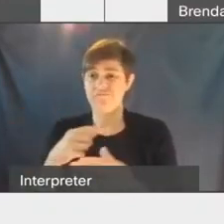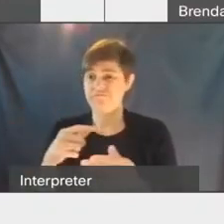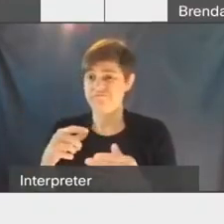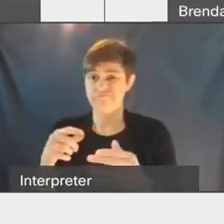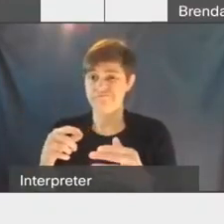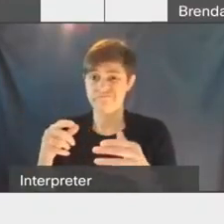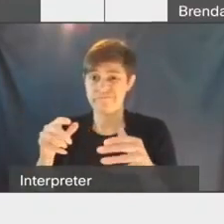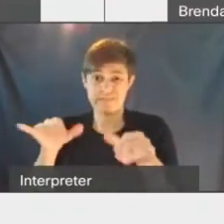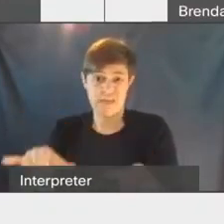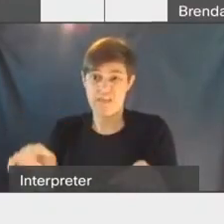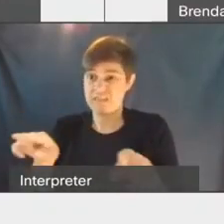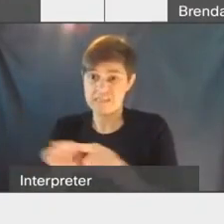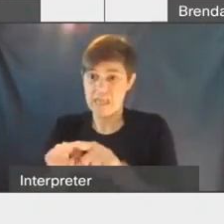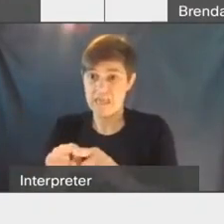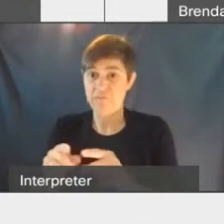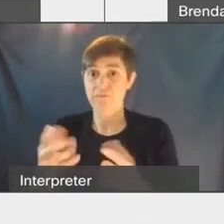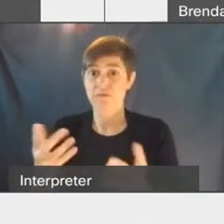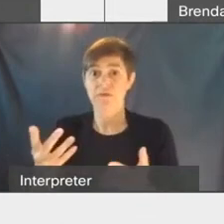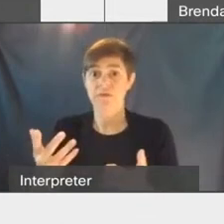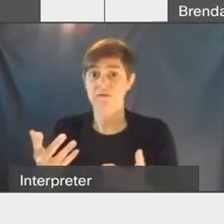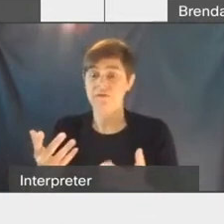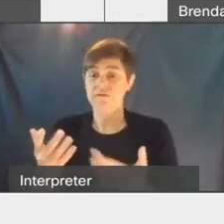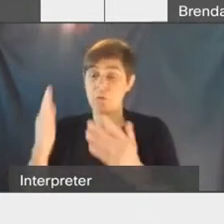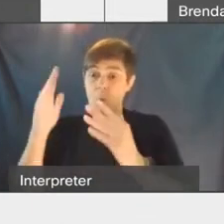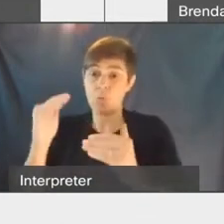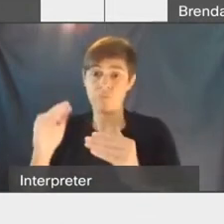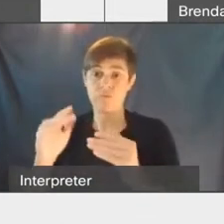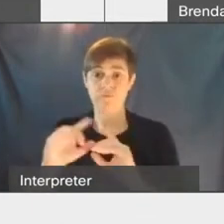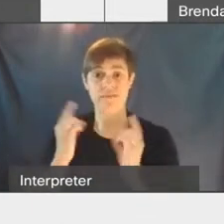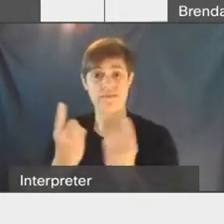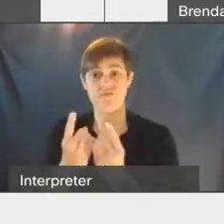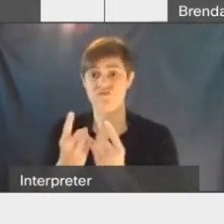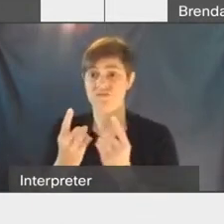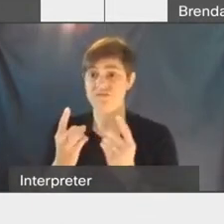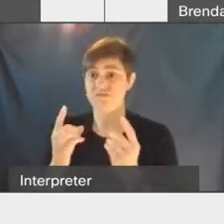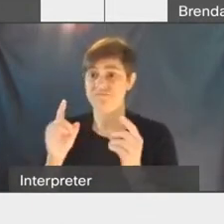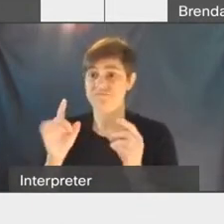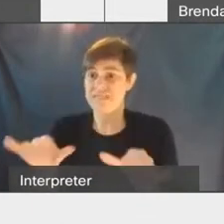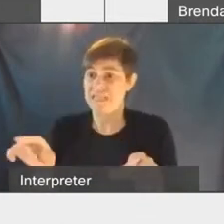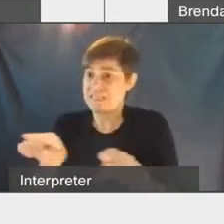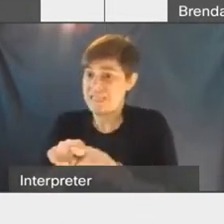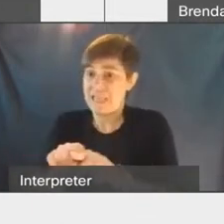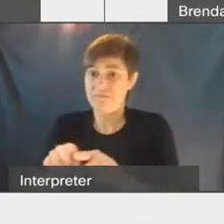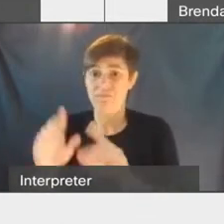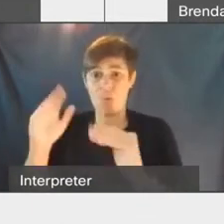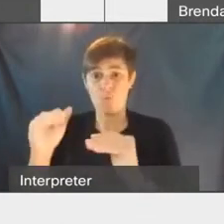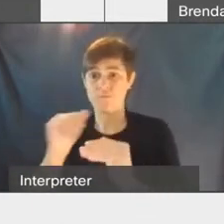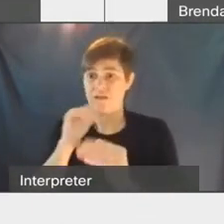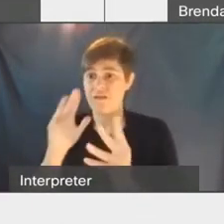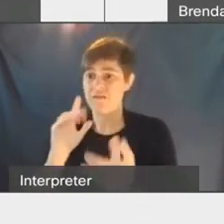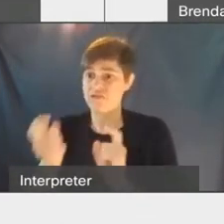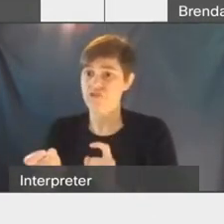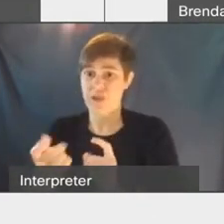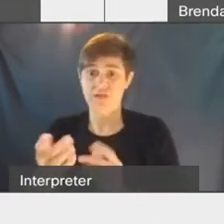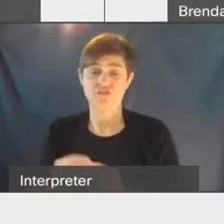So hopefully we keep the districts as similar as they are now as possible, just adjust them as little as we need to. And hopefully